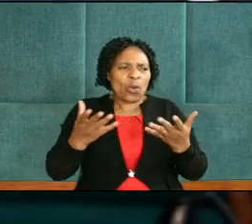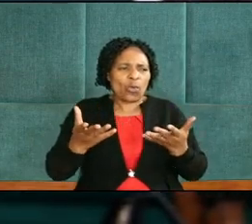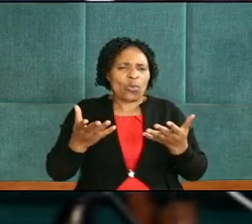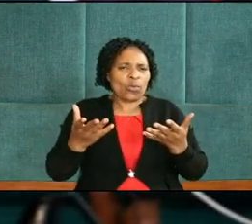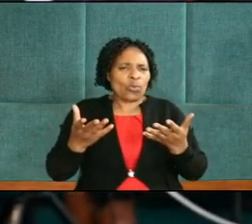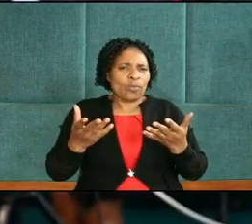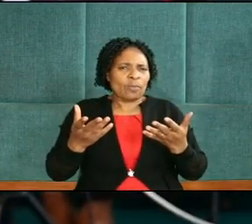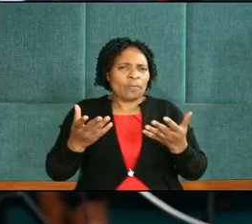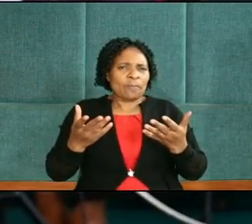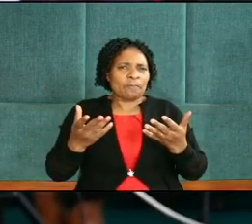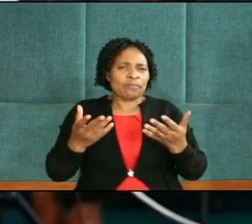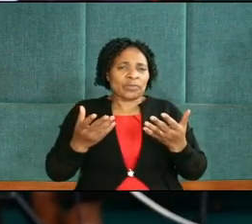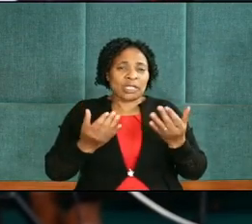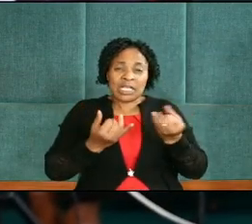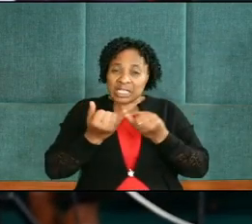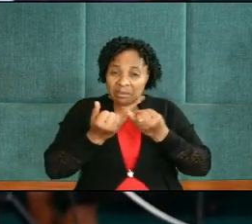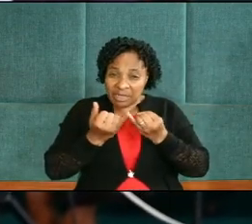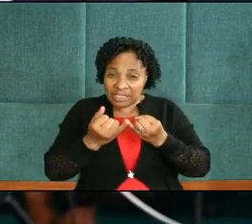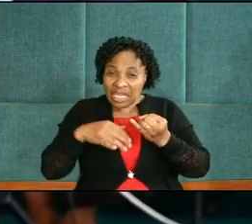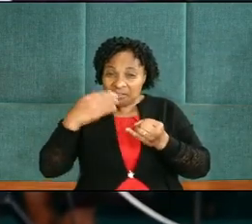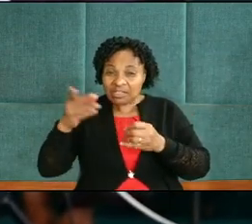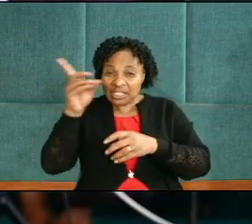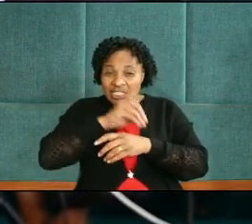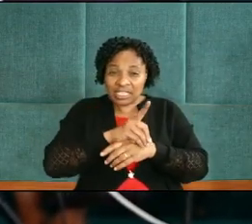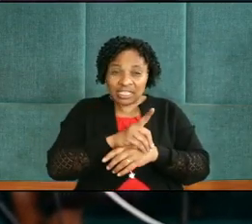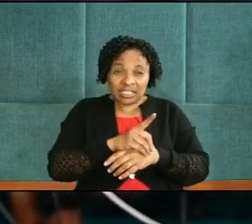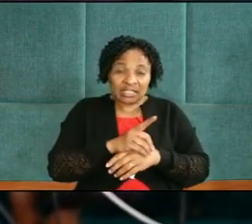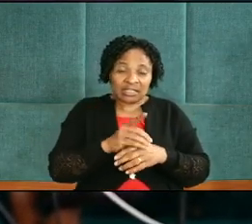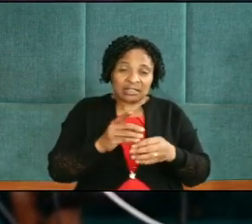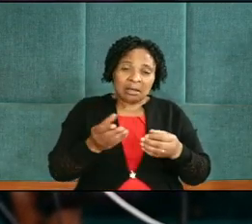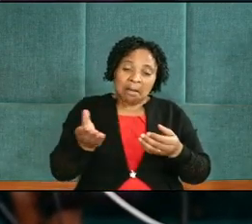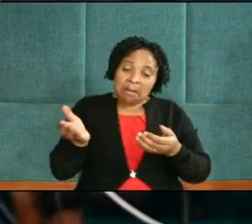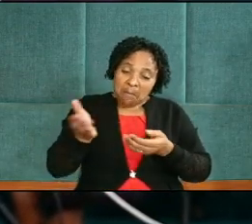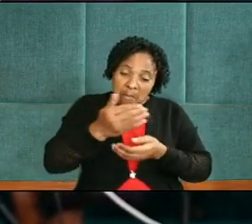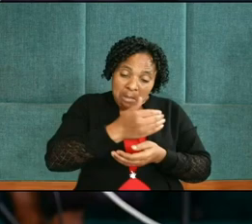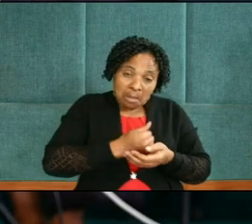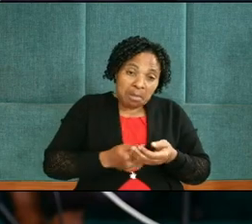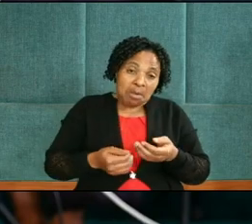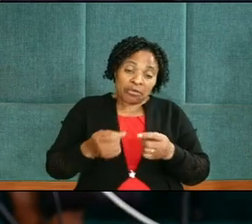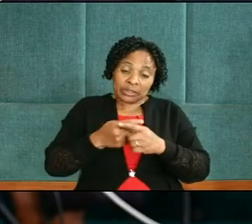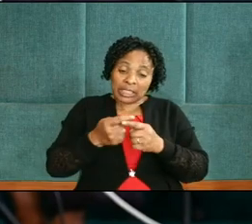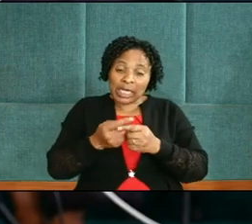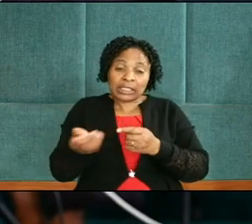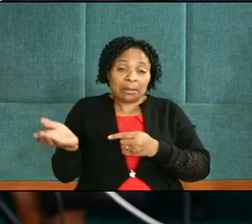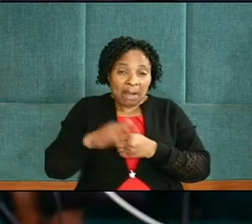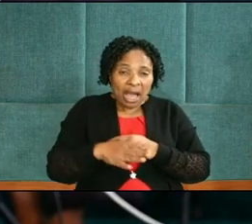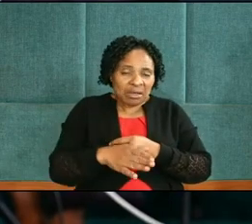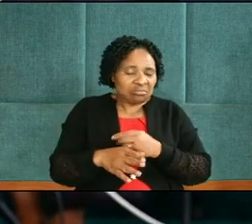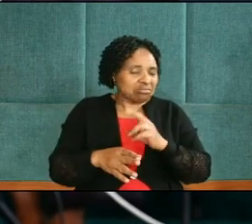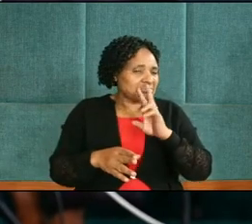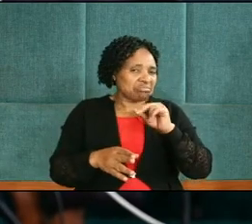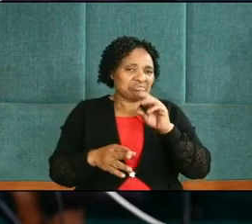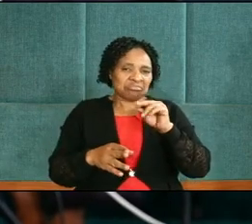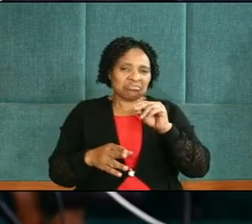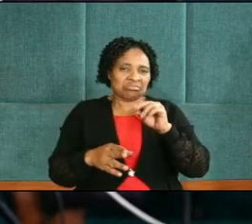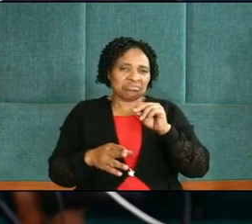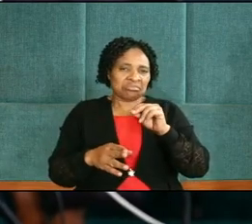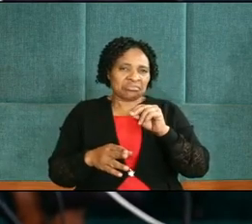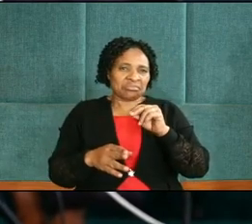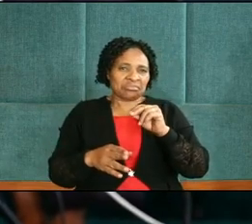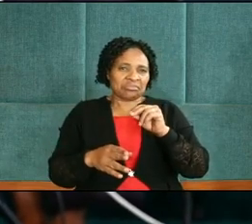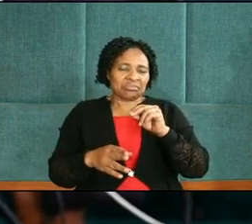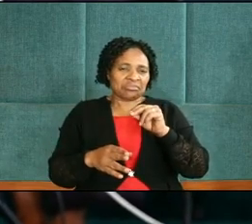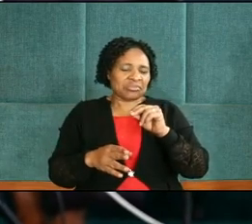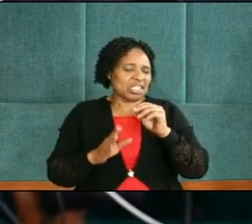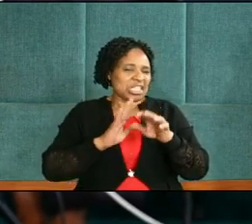get it? No. Do you return tithe and offering to get it? No, that all those things are good, but that's not what gives